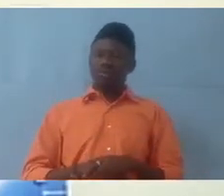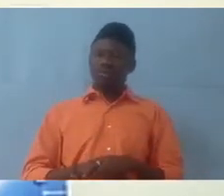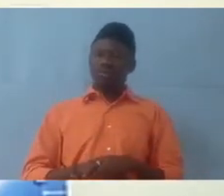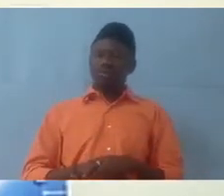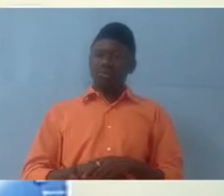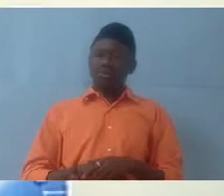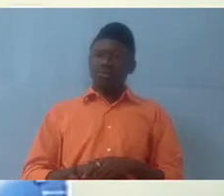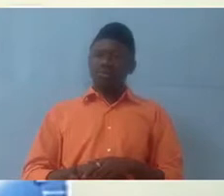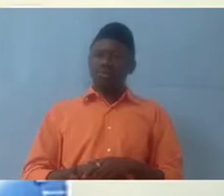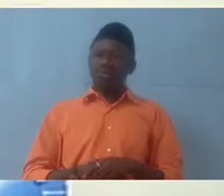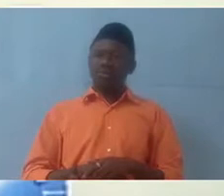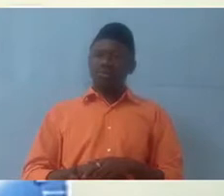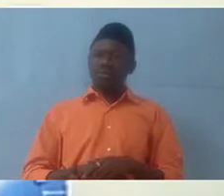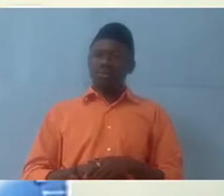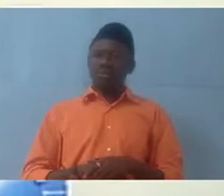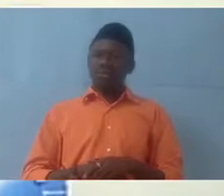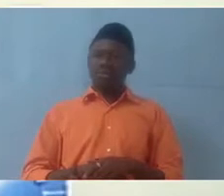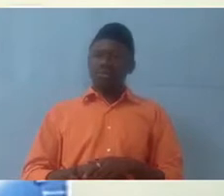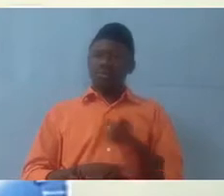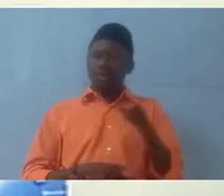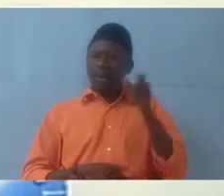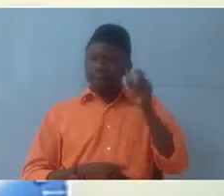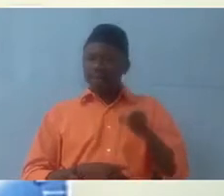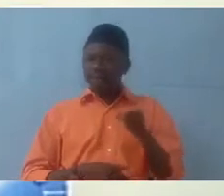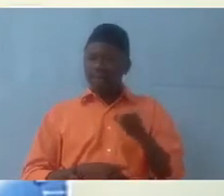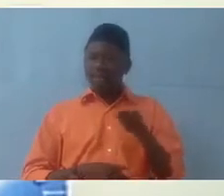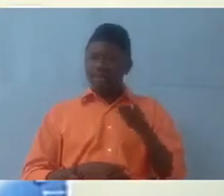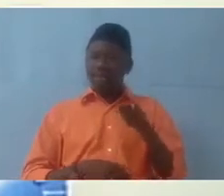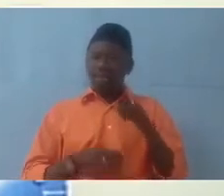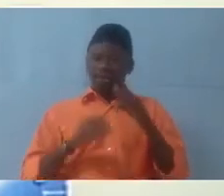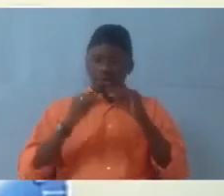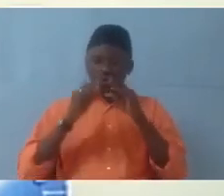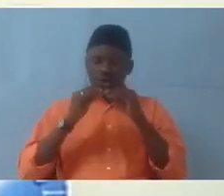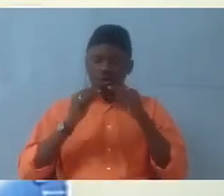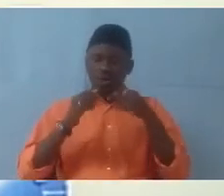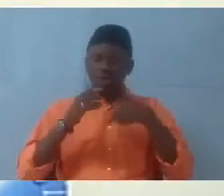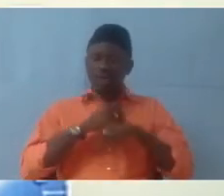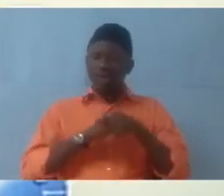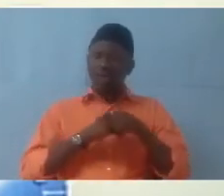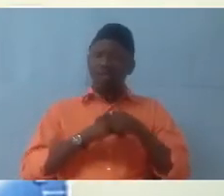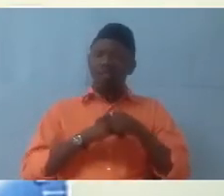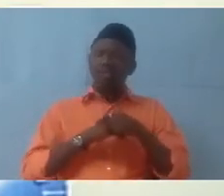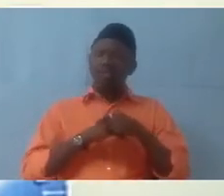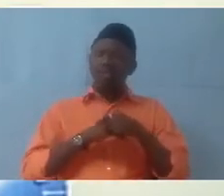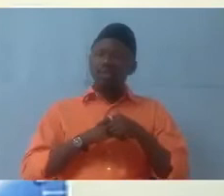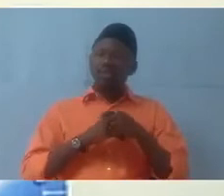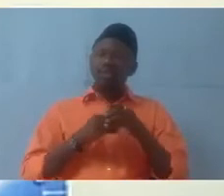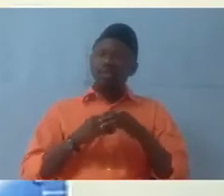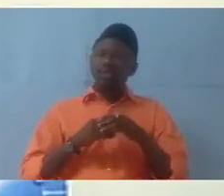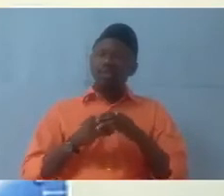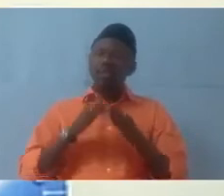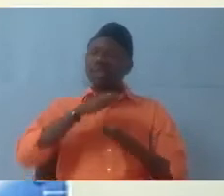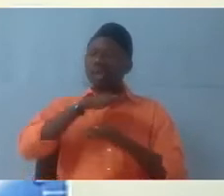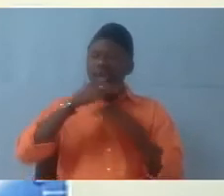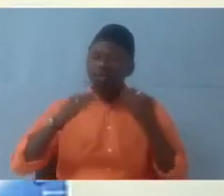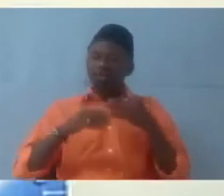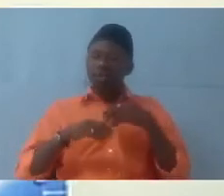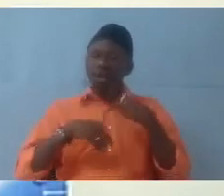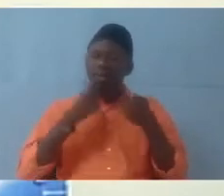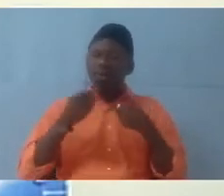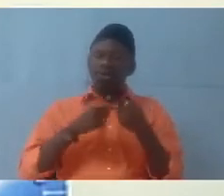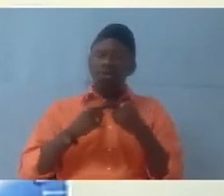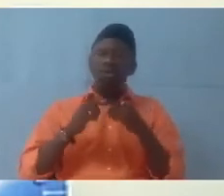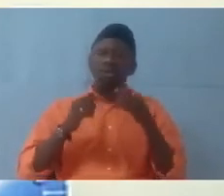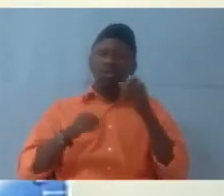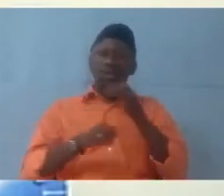testified in a matter of the alleged execution of the Ghanaians. Waaw tew na fi di wax nak lu aju ci